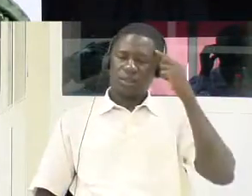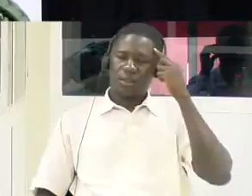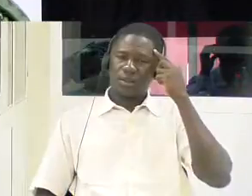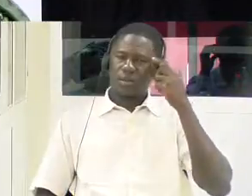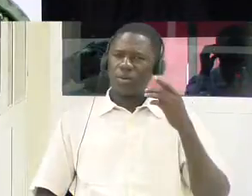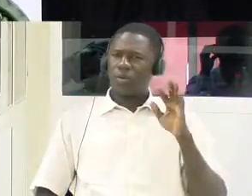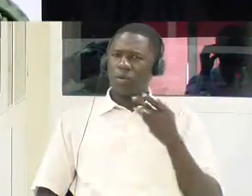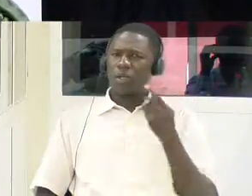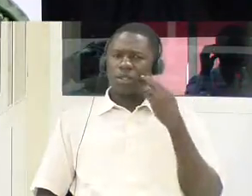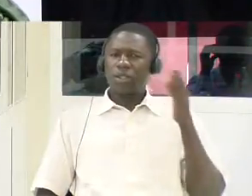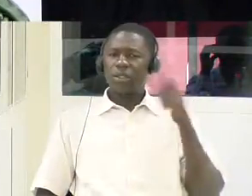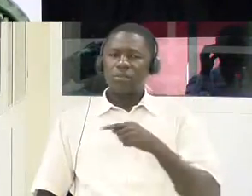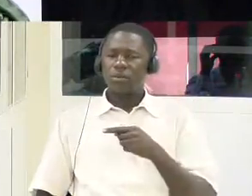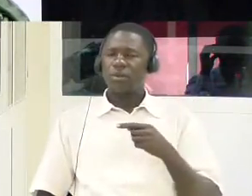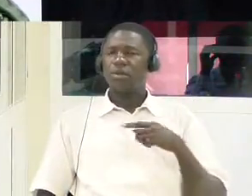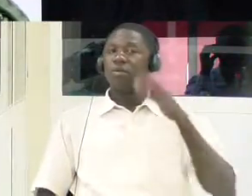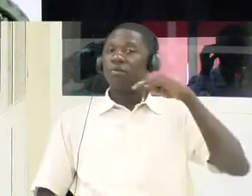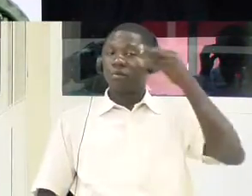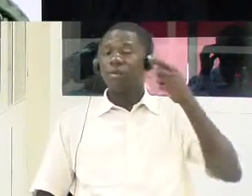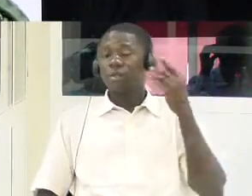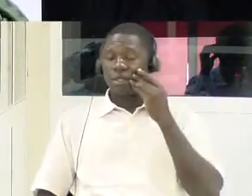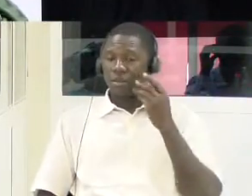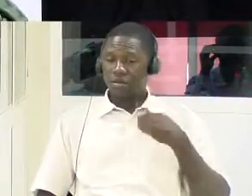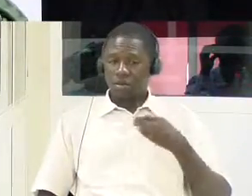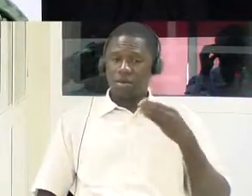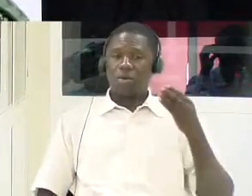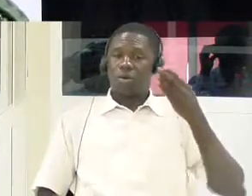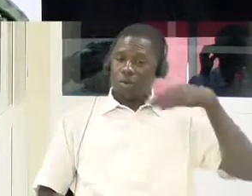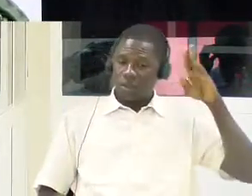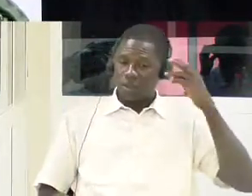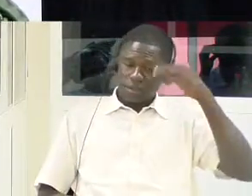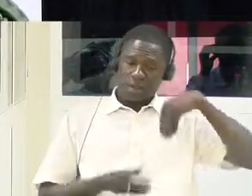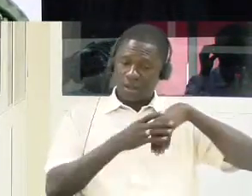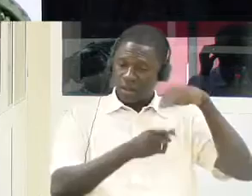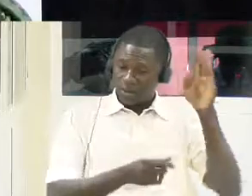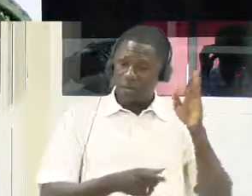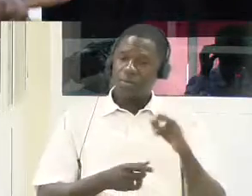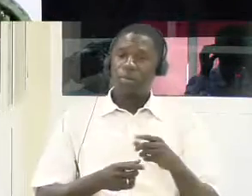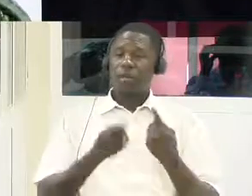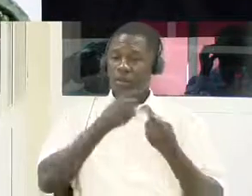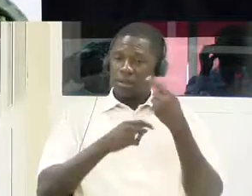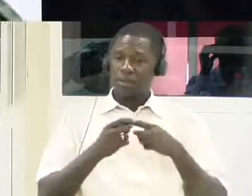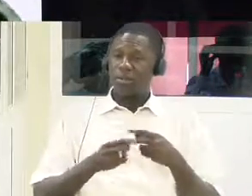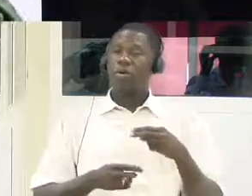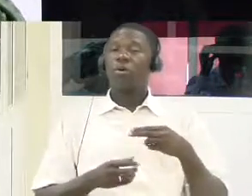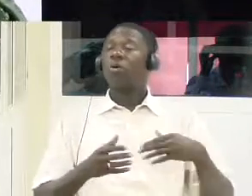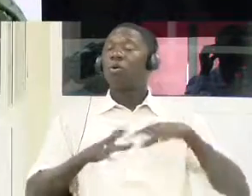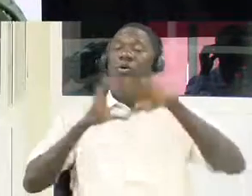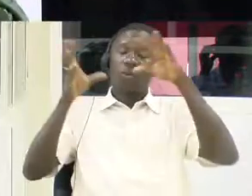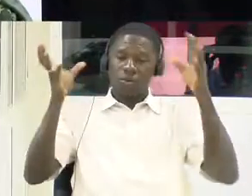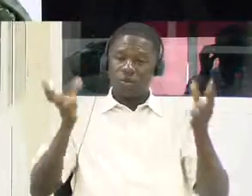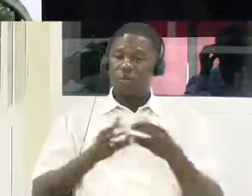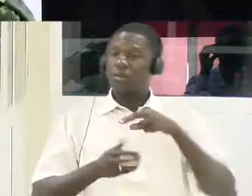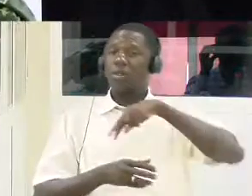day, I didn't go out, but the following day I went out, or the second day I went out again, all